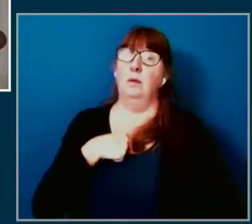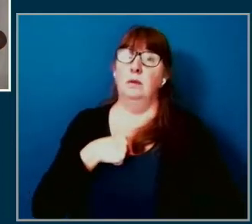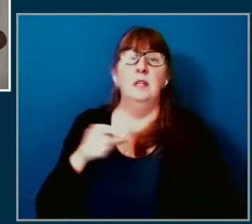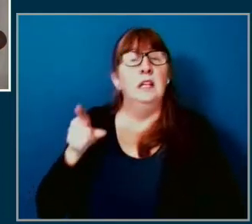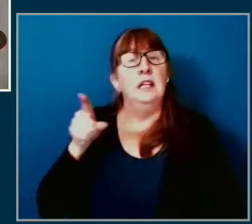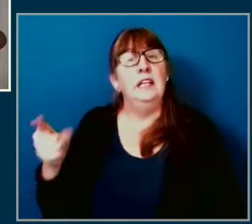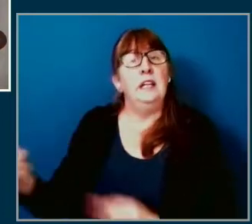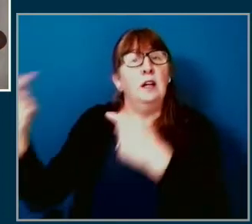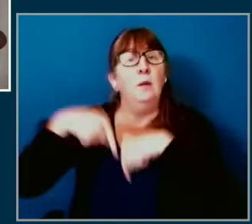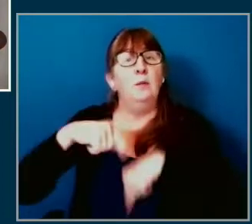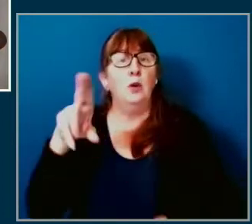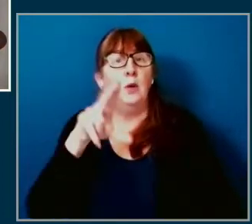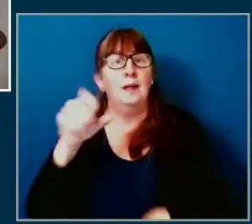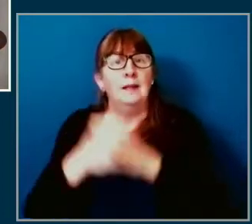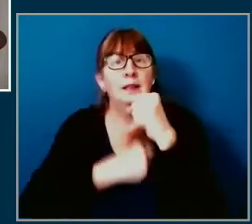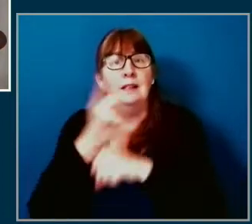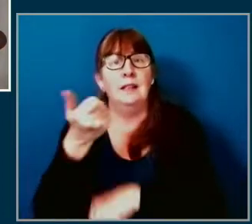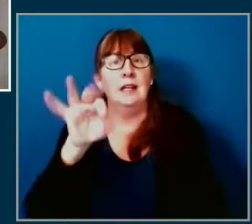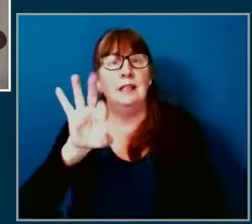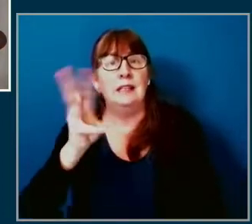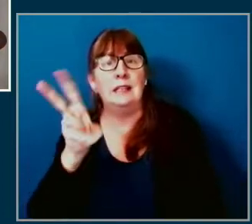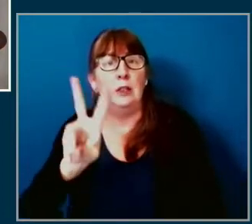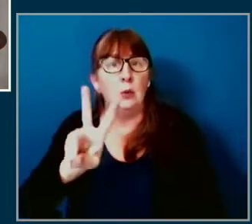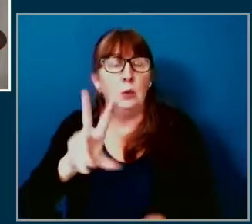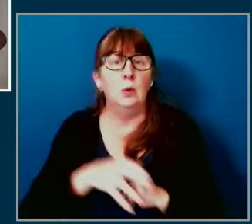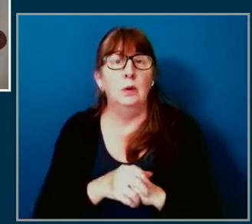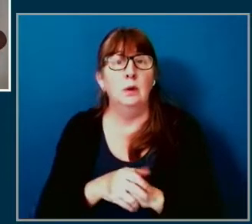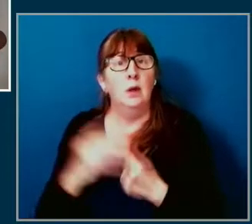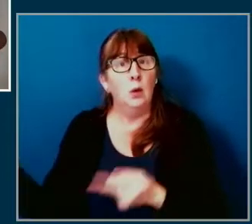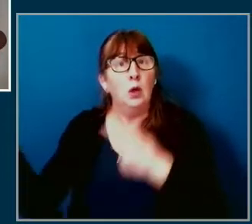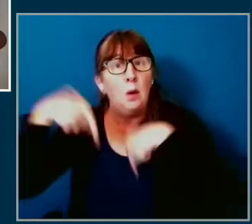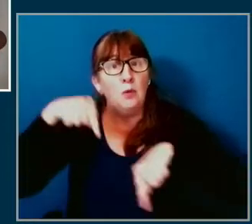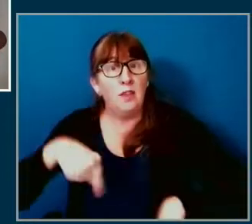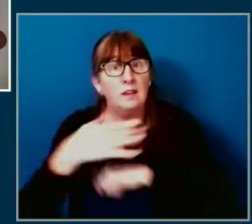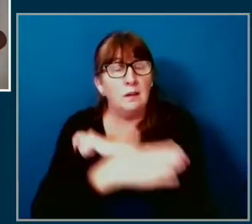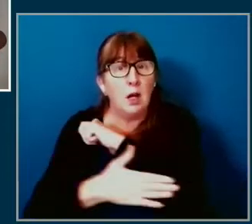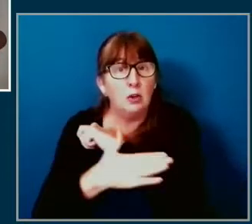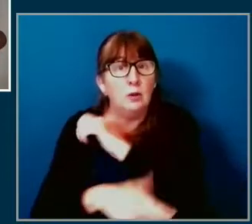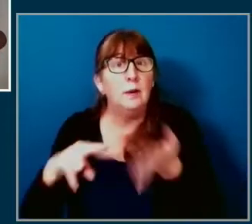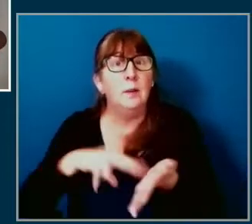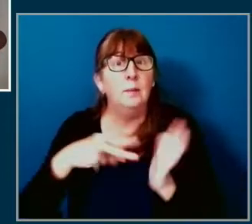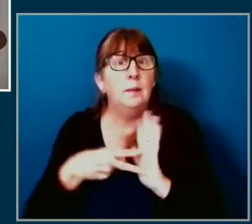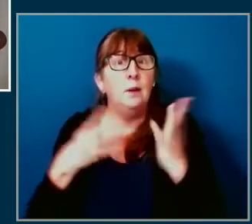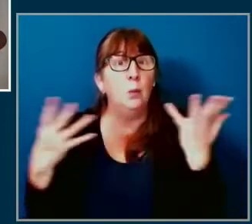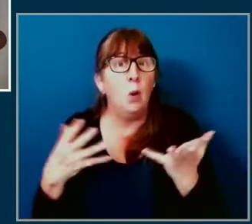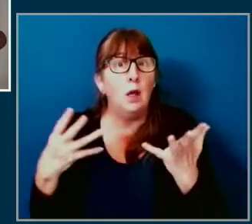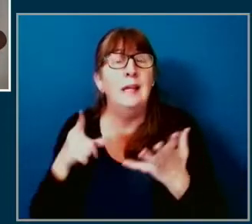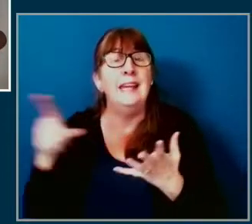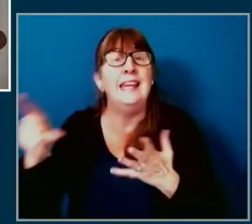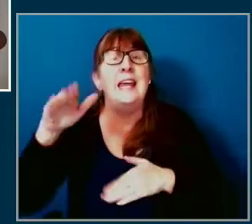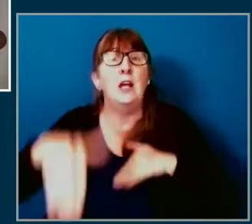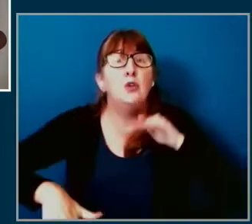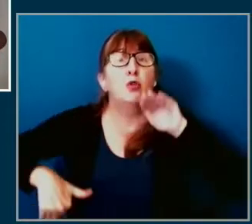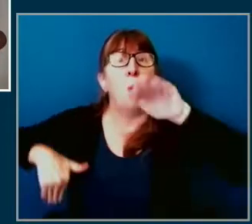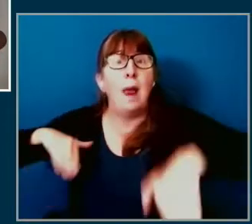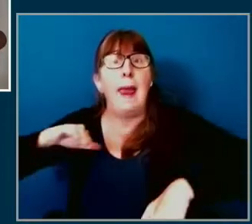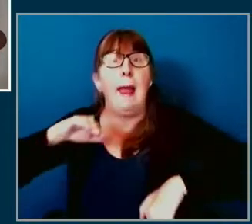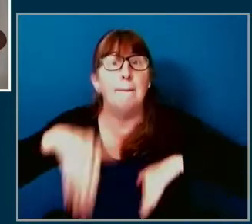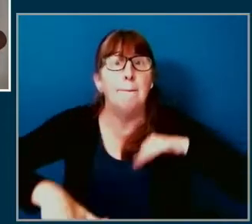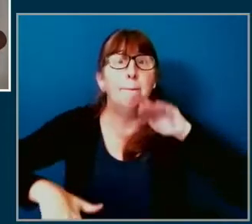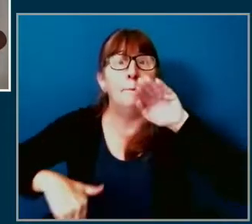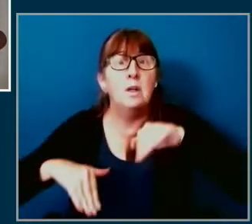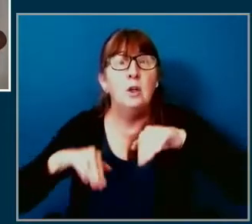country in 1962, and when I say came to this country, I mean he swam here. He swam here in the darkest of